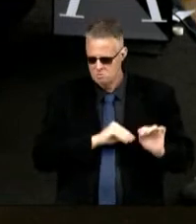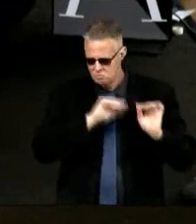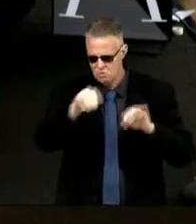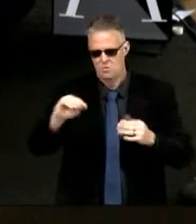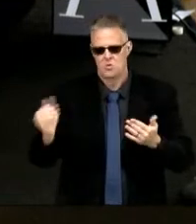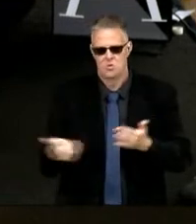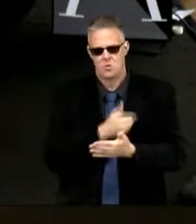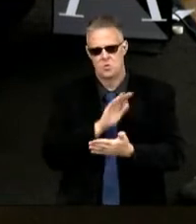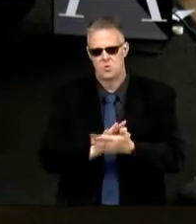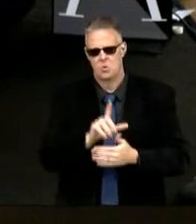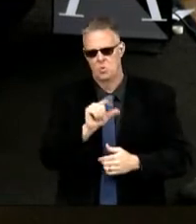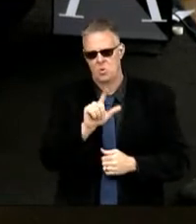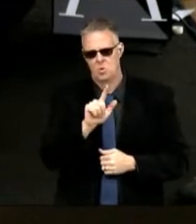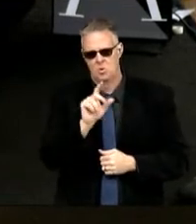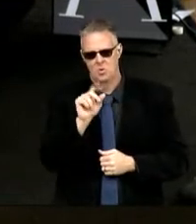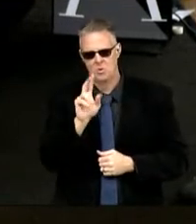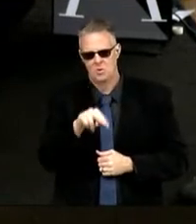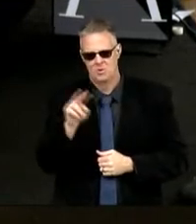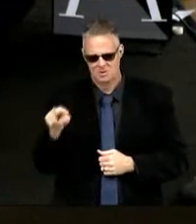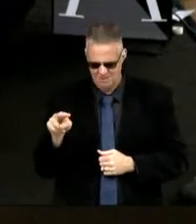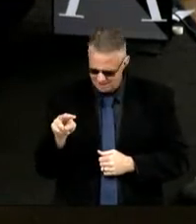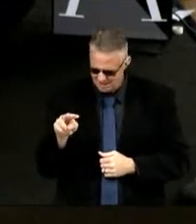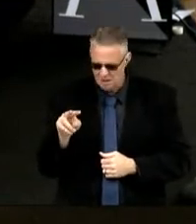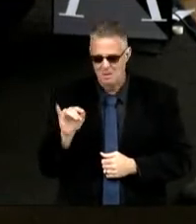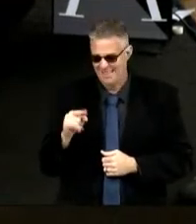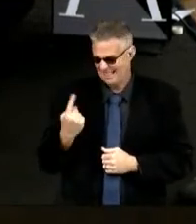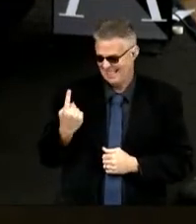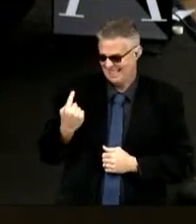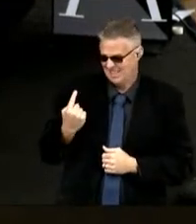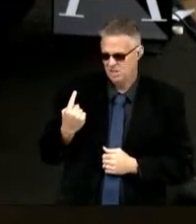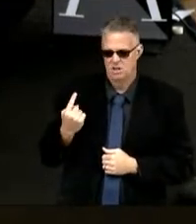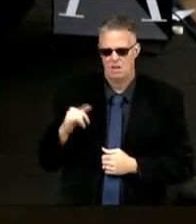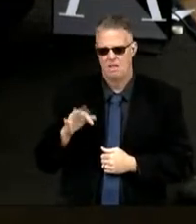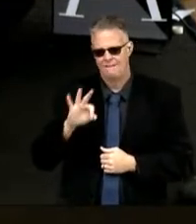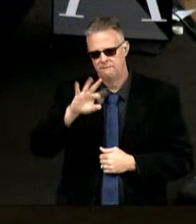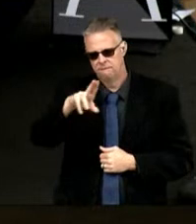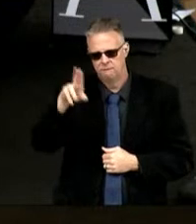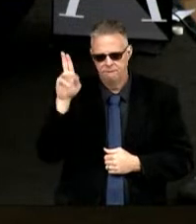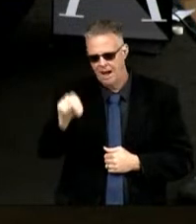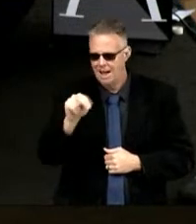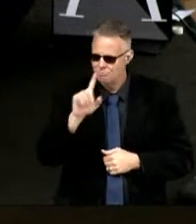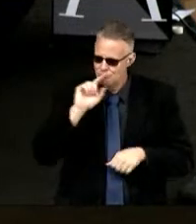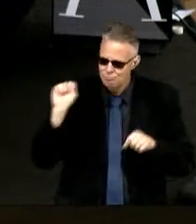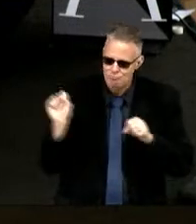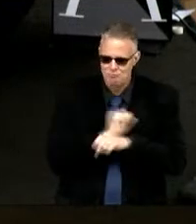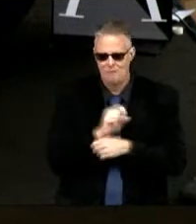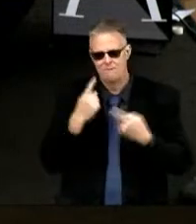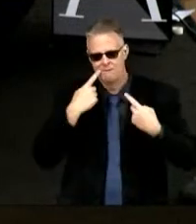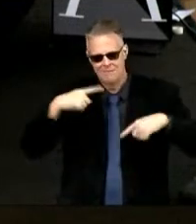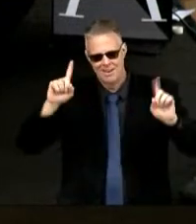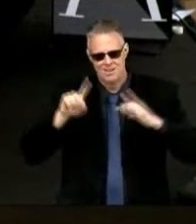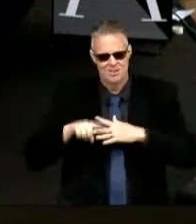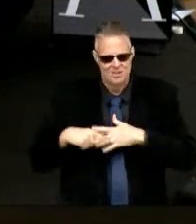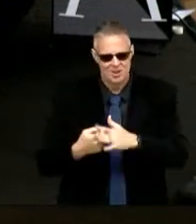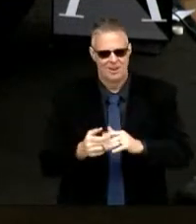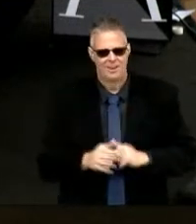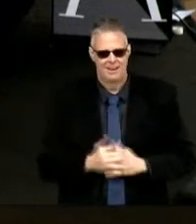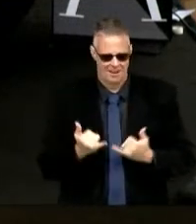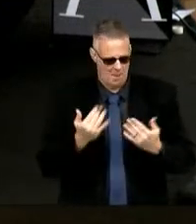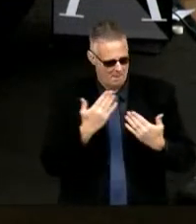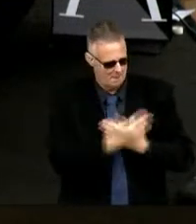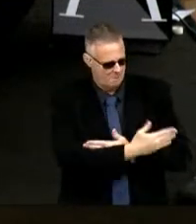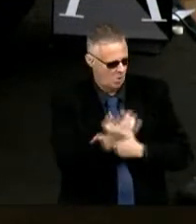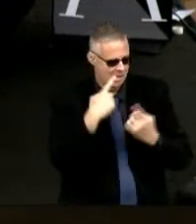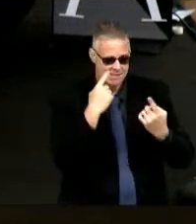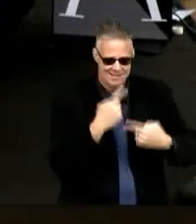in 2021 and 22. However, this last year, the fun really started. We now have morning announcements.